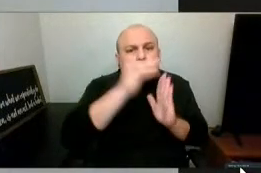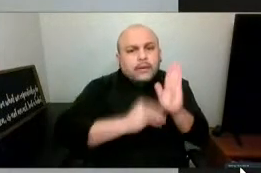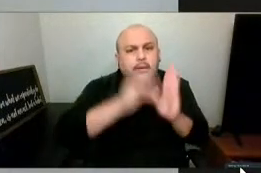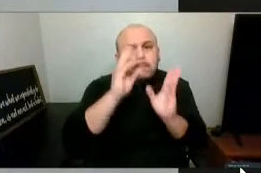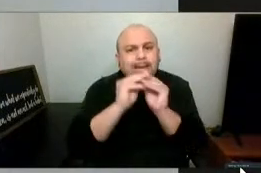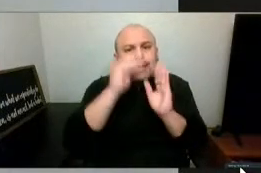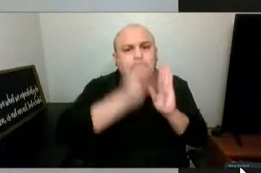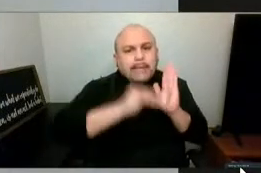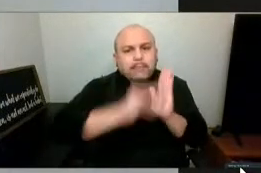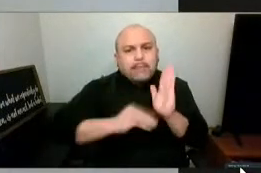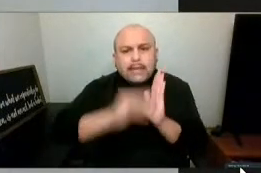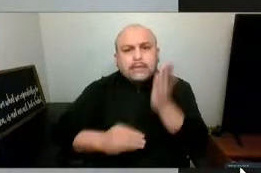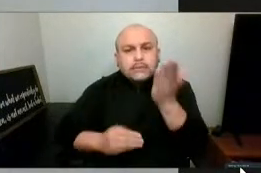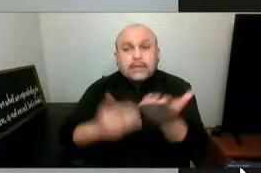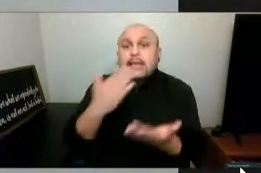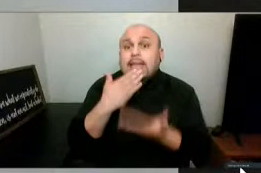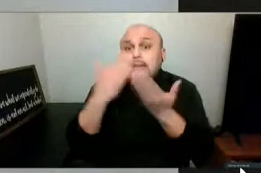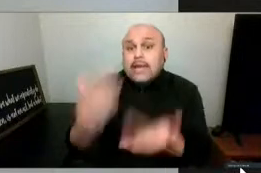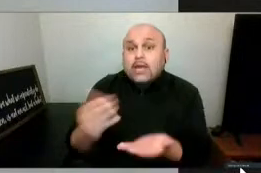Thank you, Mr. Westbury.